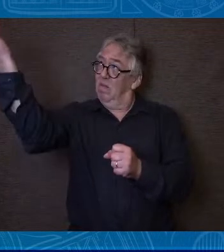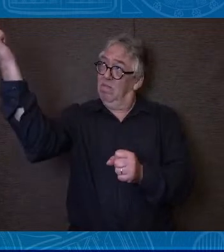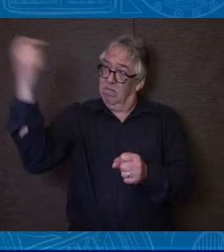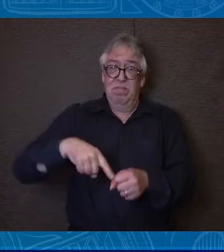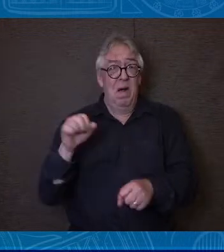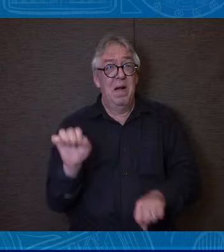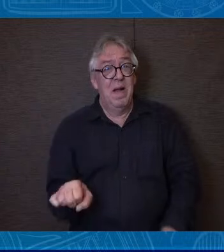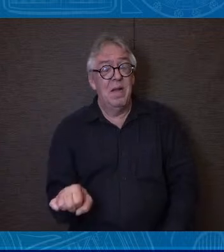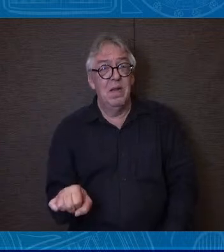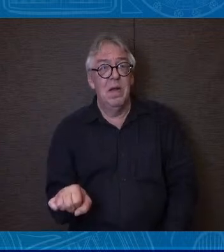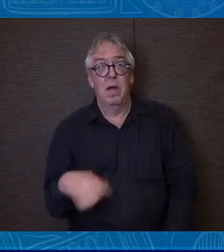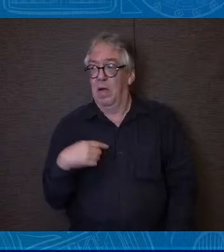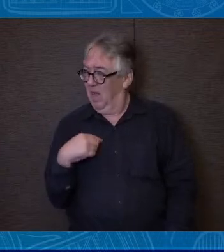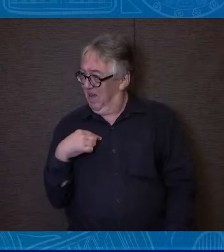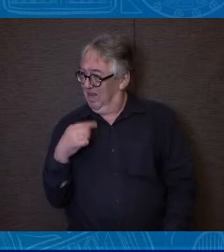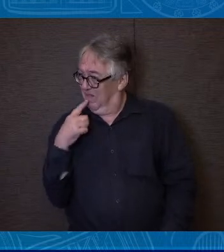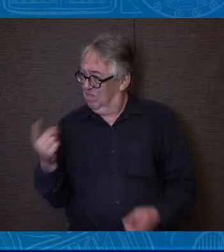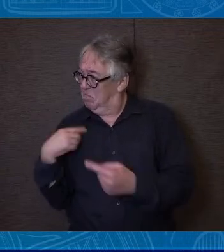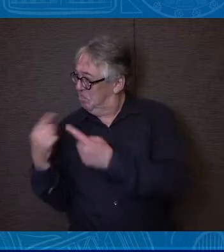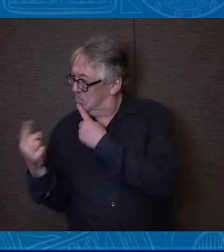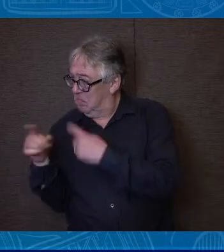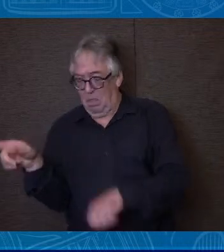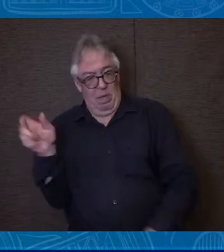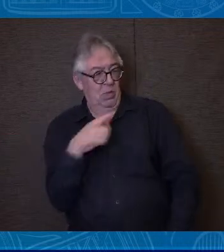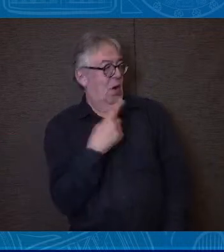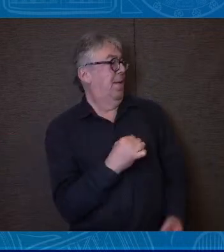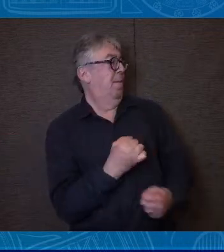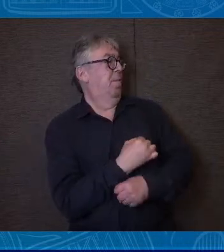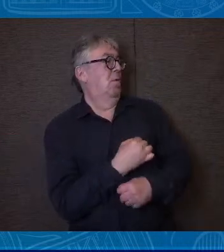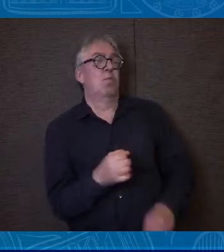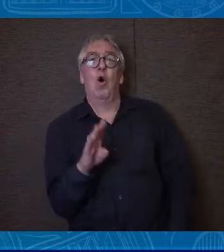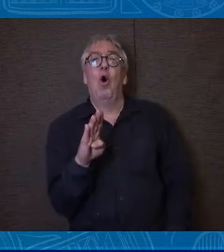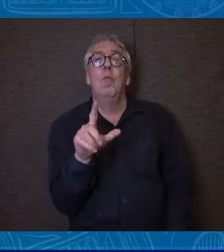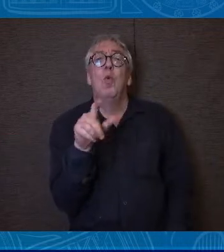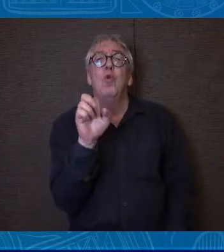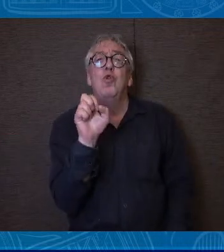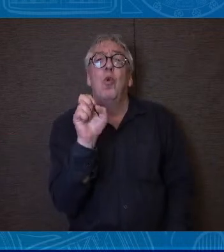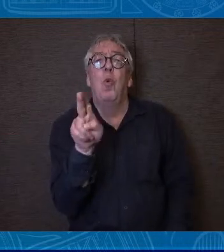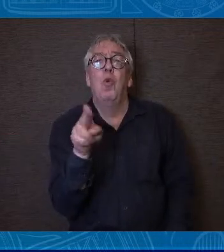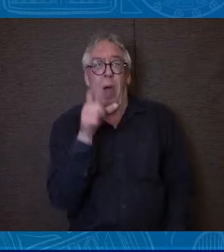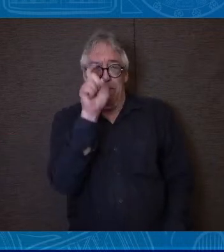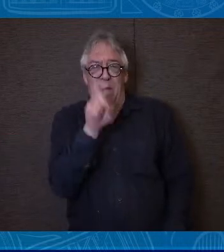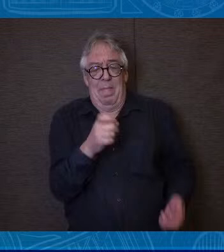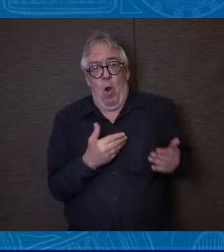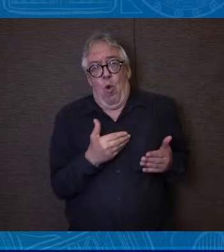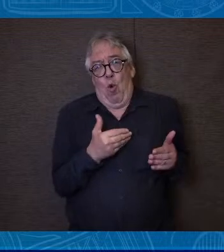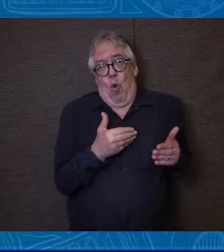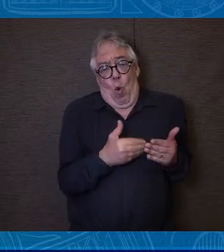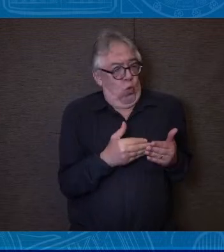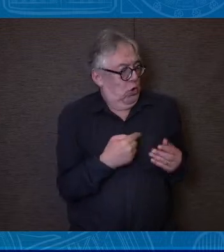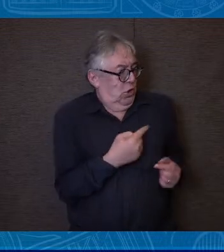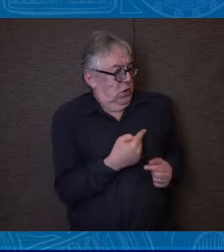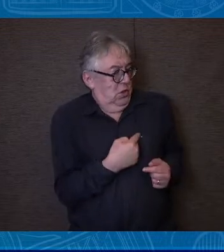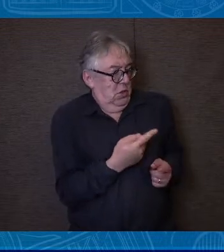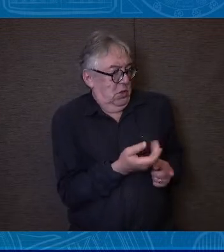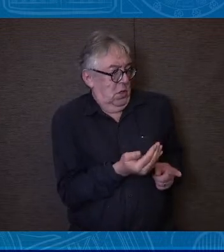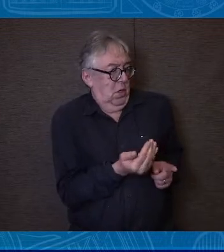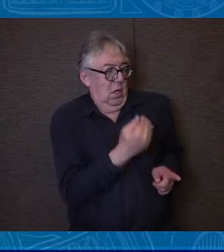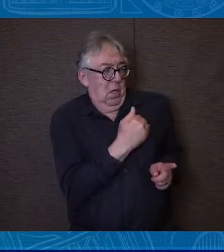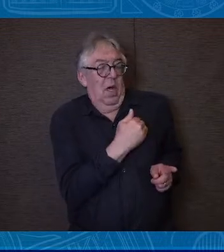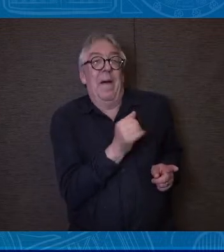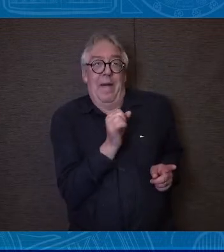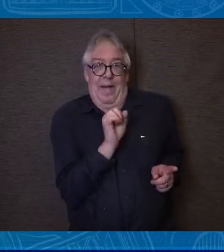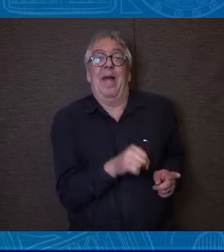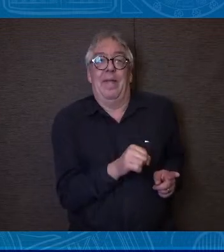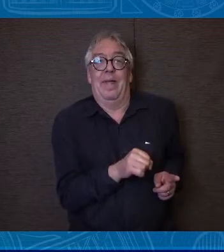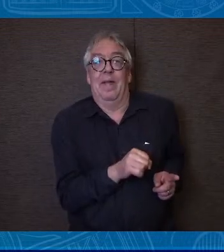all say me that it's impossible because Bluetooth is a low-distance system, but it's not.